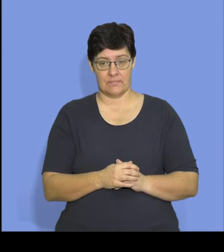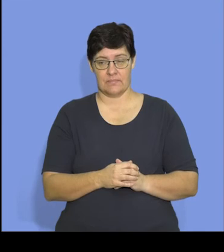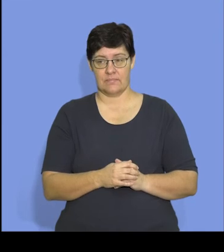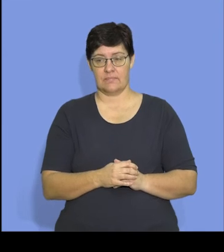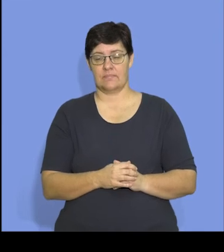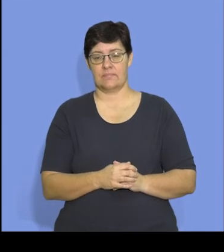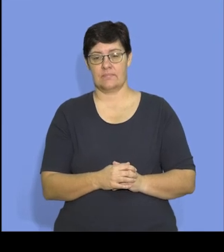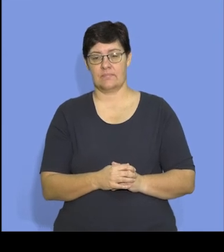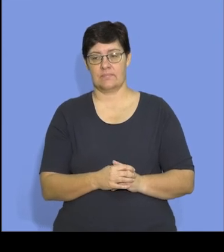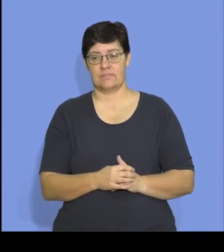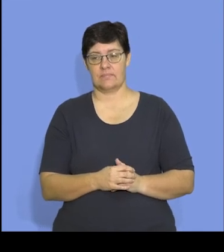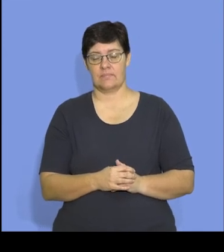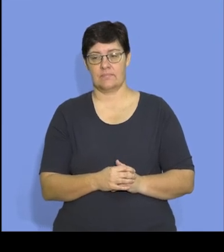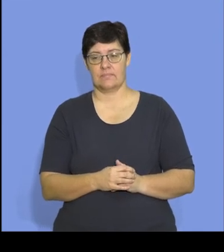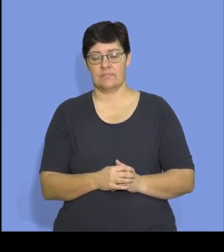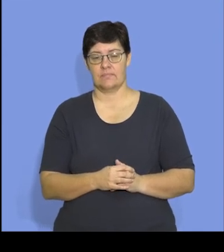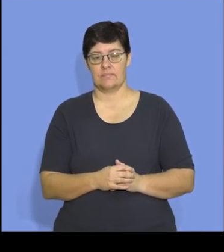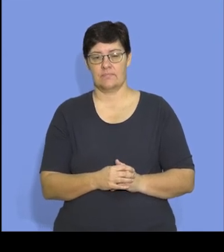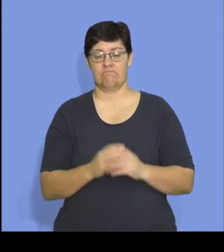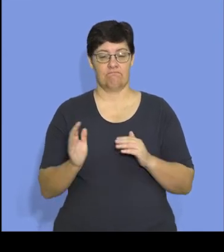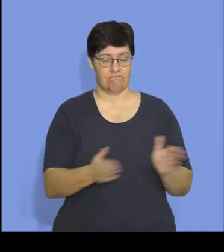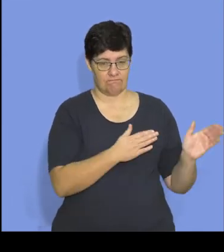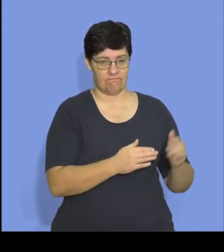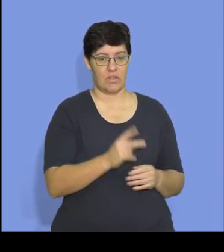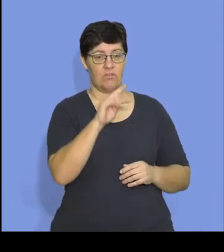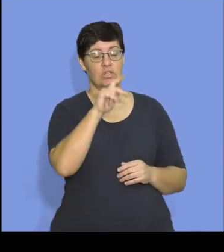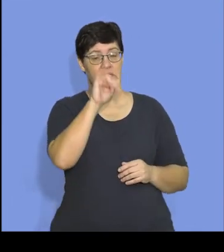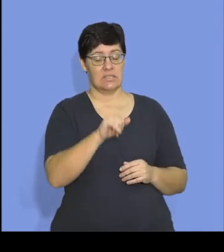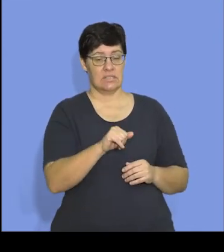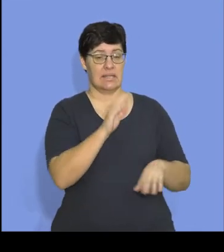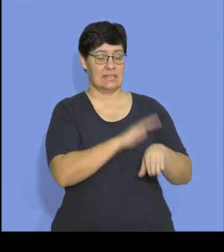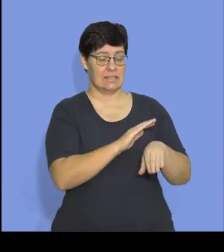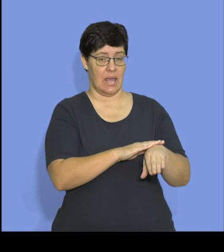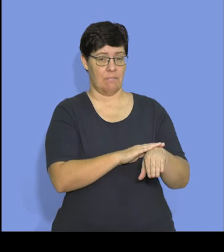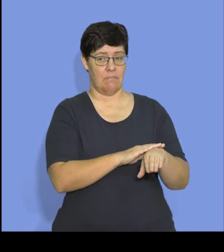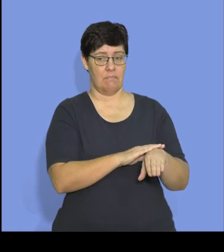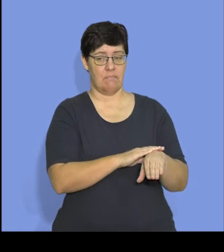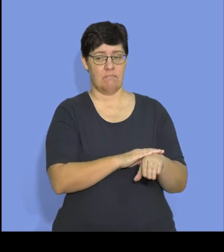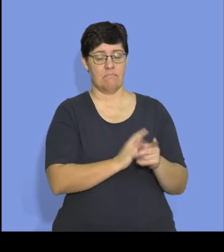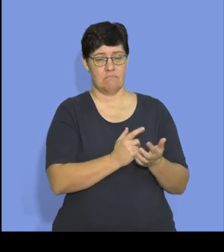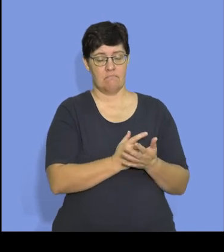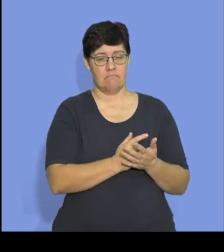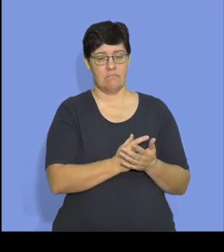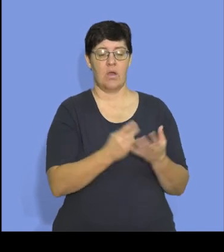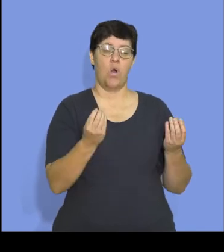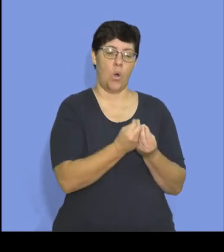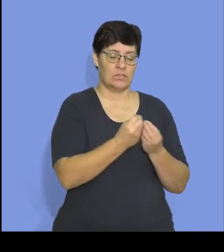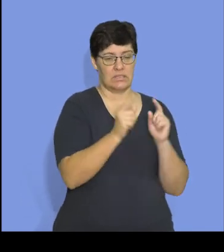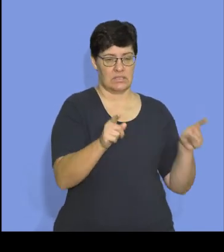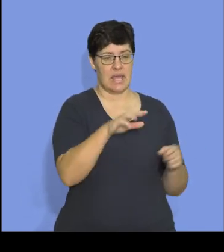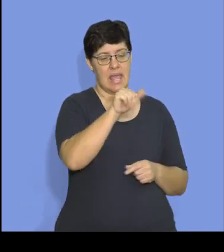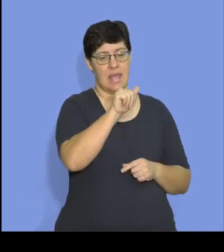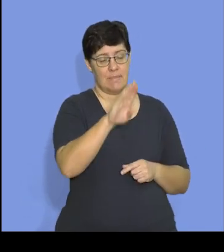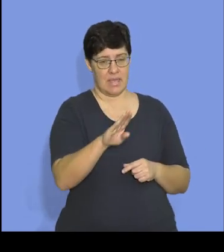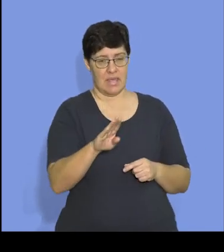Right. Okay, the 2 velocity time graphs are for the 2 objects A and B falling vertically.